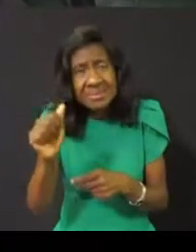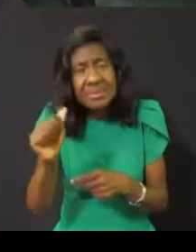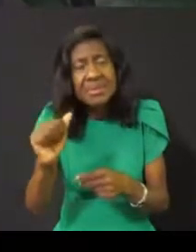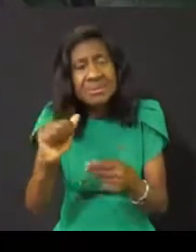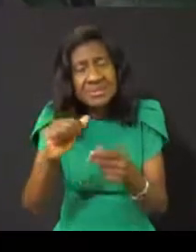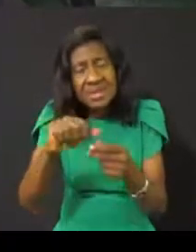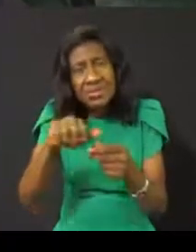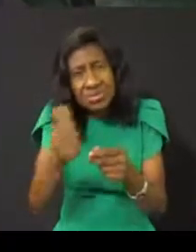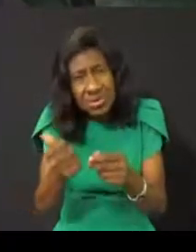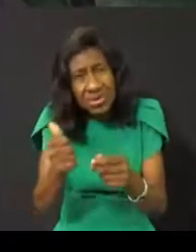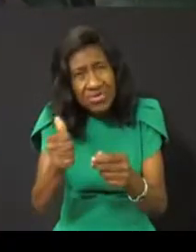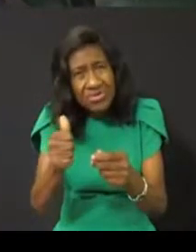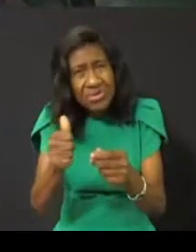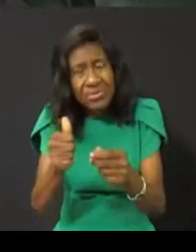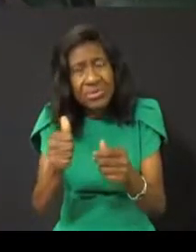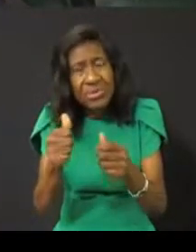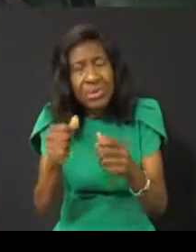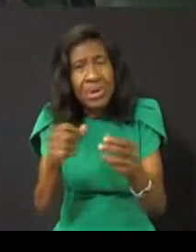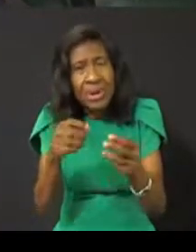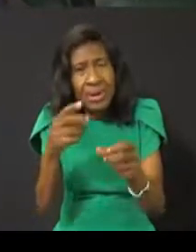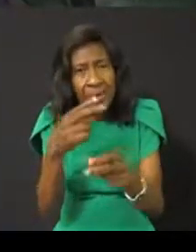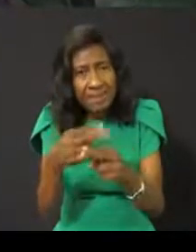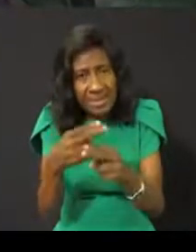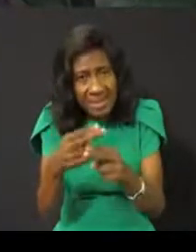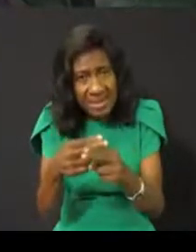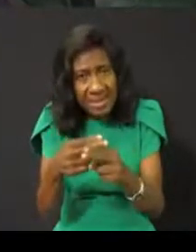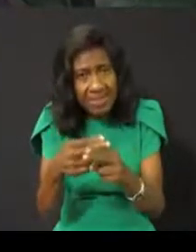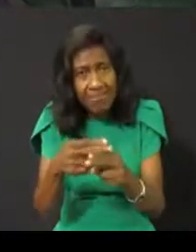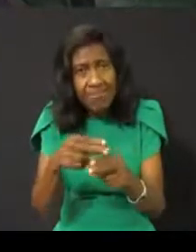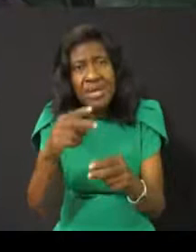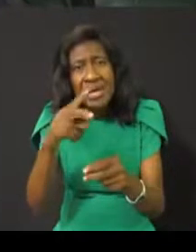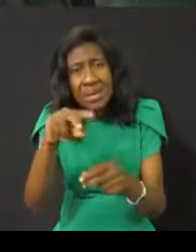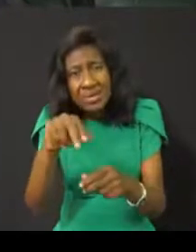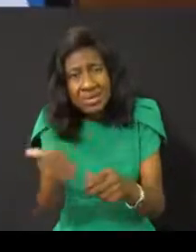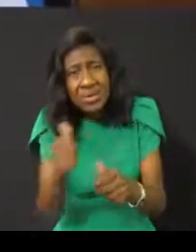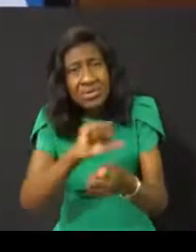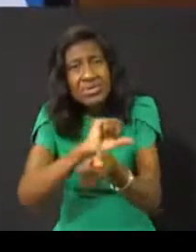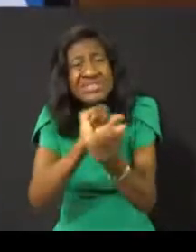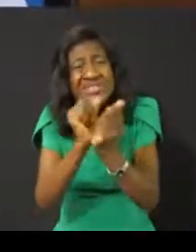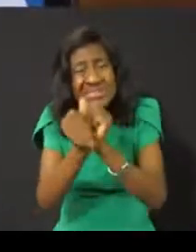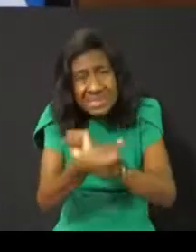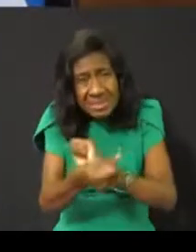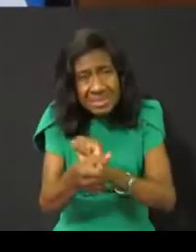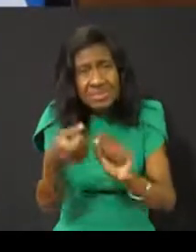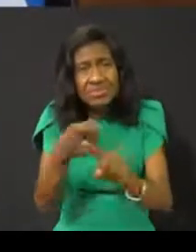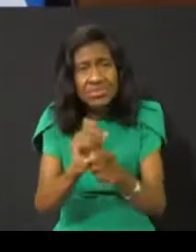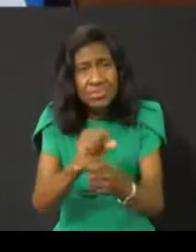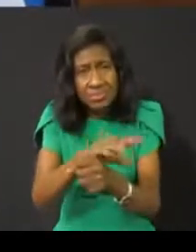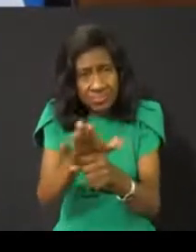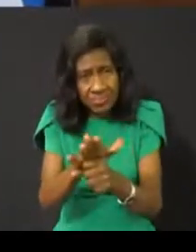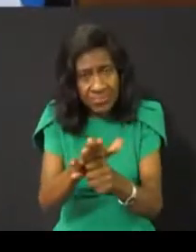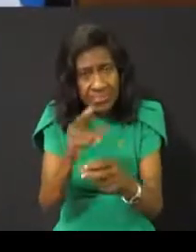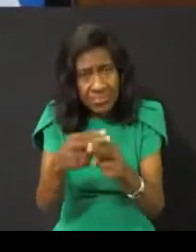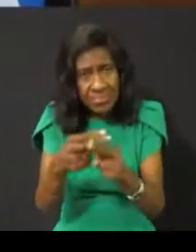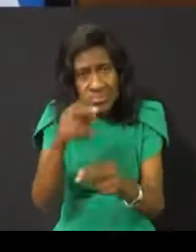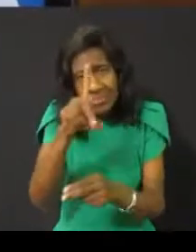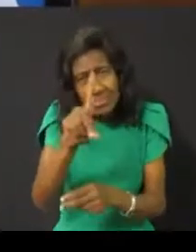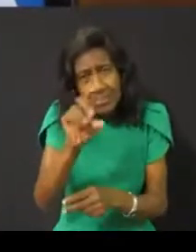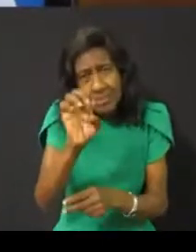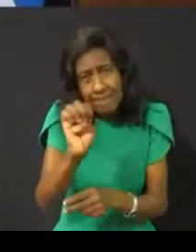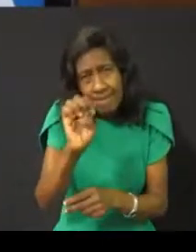variant of this disease. Thank you, Simon. Thank you very much, Dr. Lee. And I should add, we